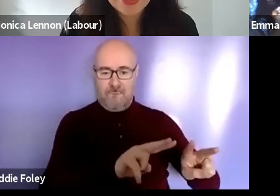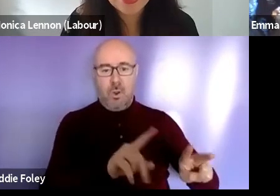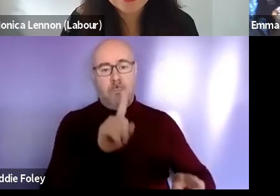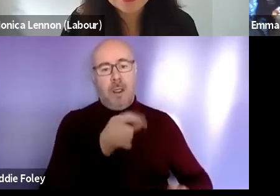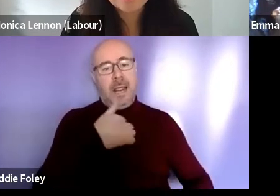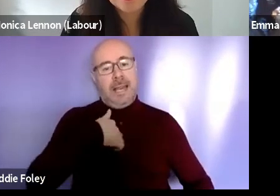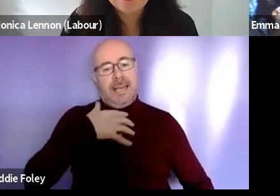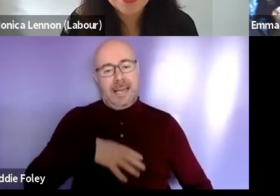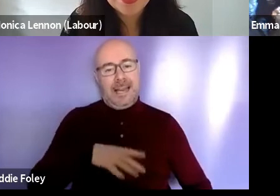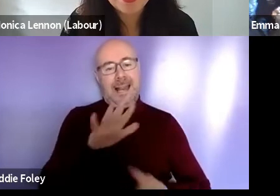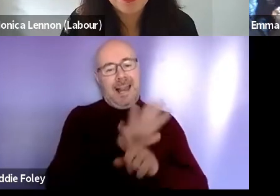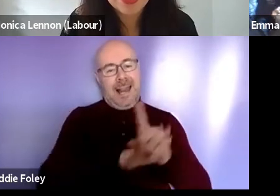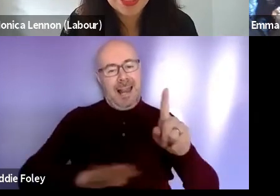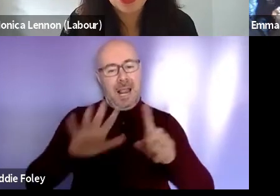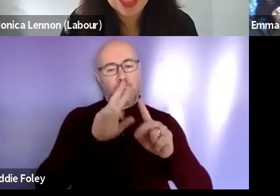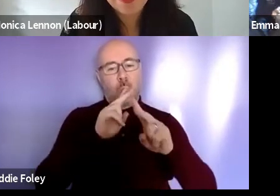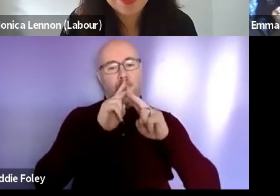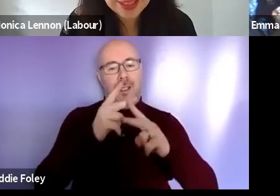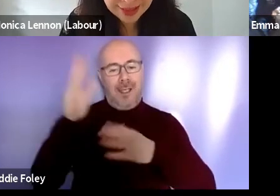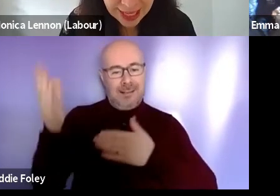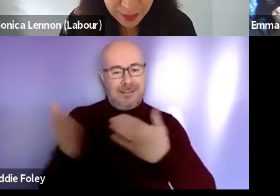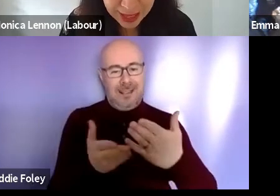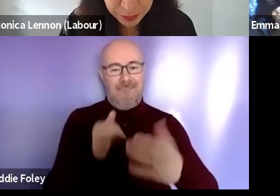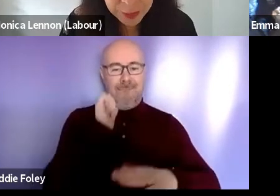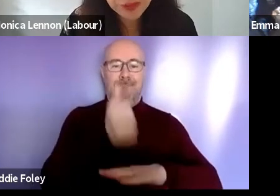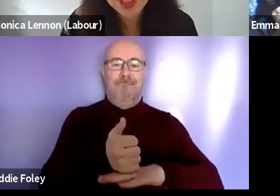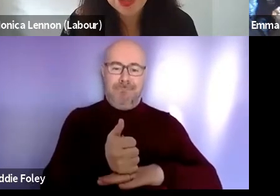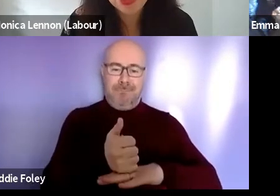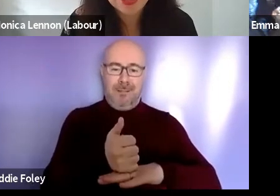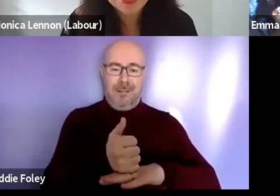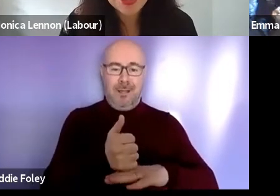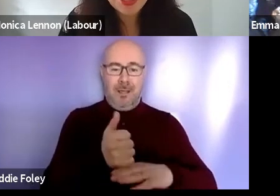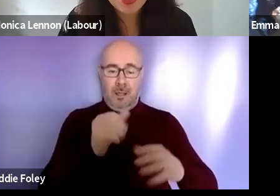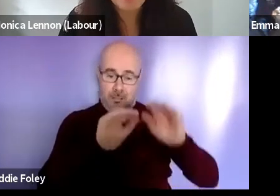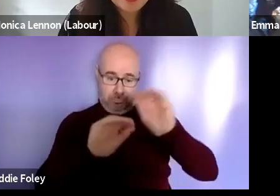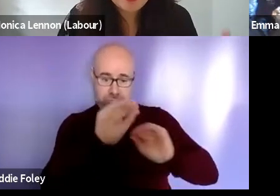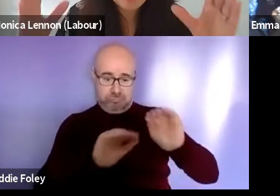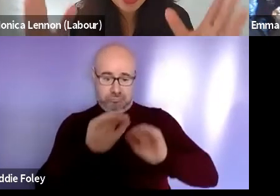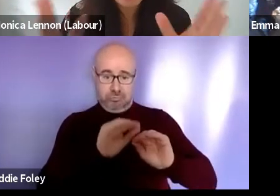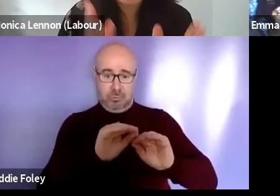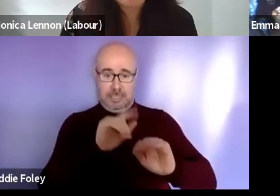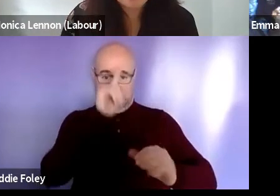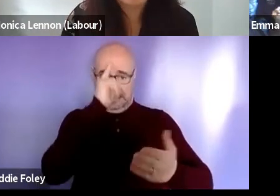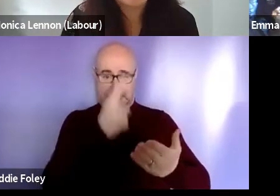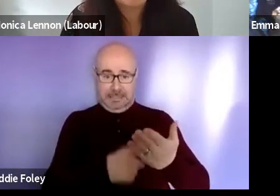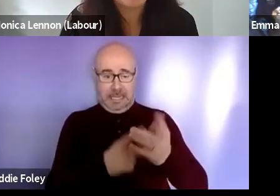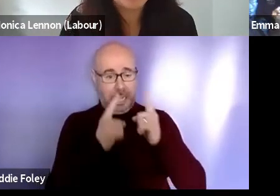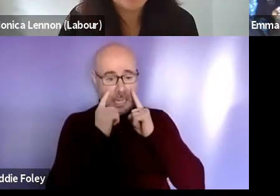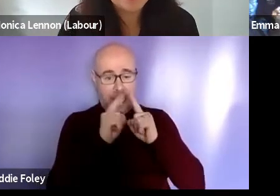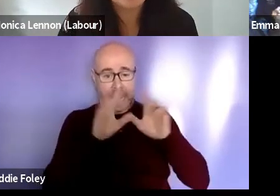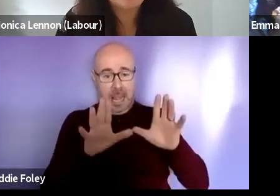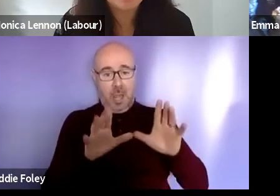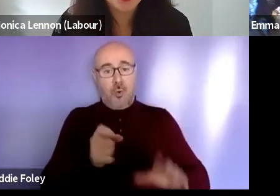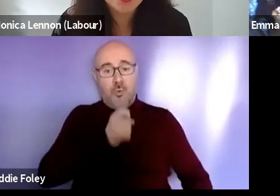slogan. It needs to be something that is shaped and designed by the people of the country. We need to have national rights, but it needs to